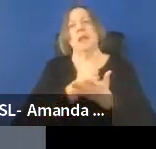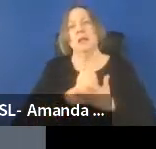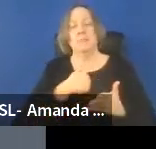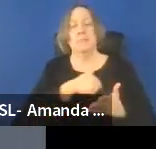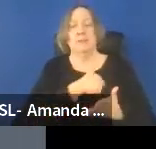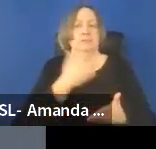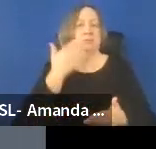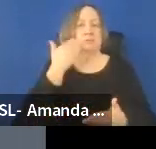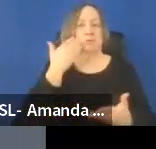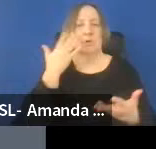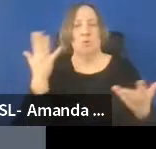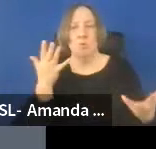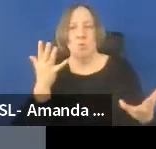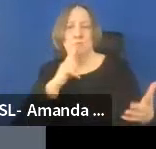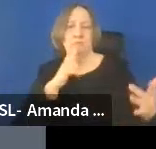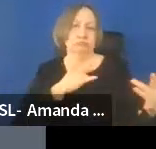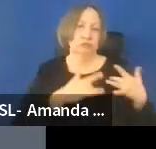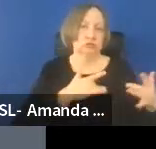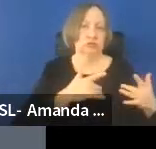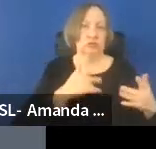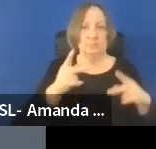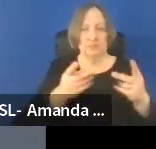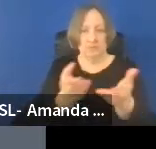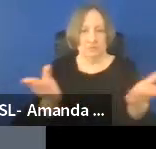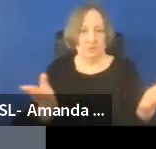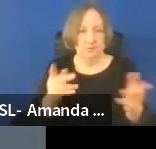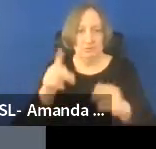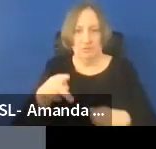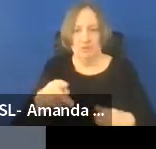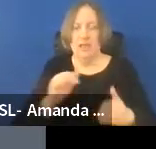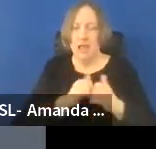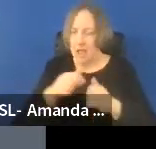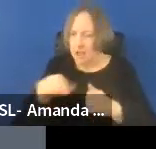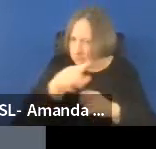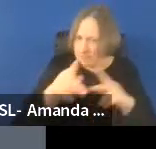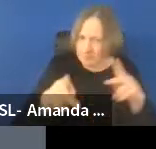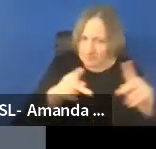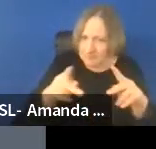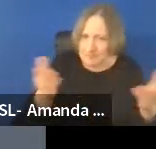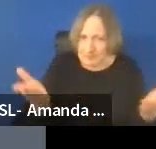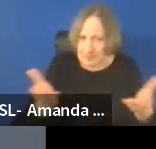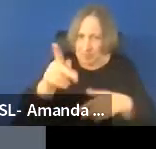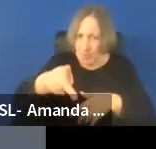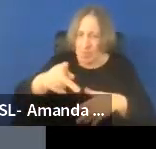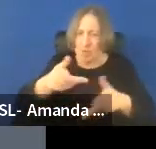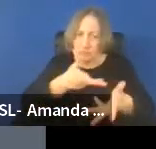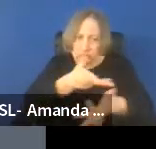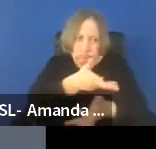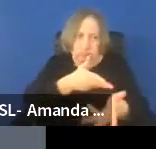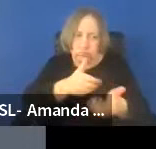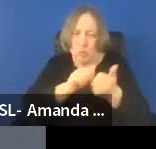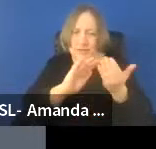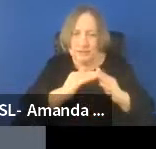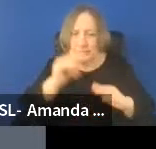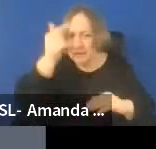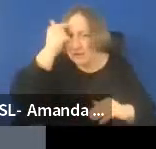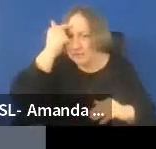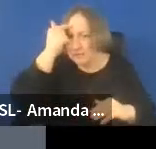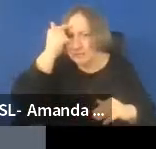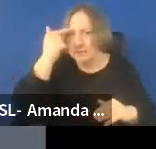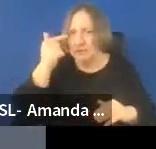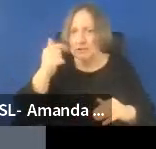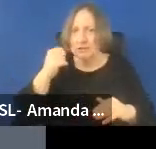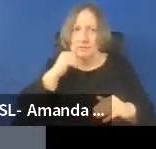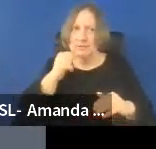know what are the concerns of Portlanders. How are Portlanders interacting with the city government in ways that are